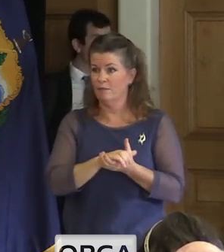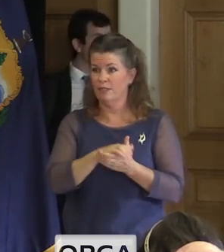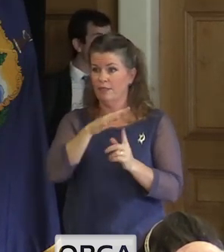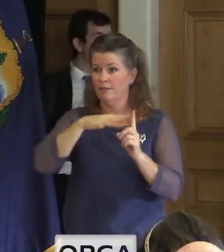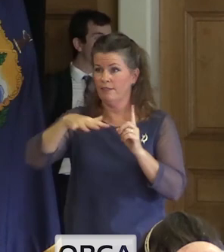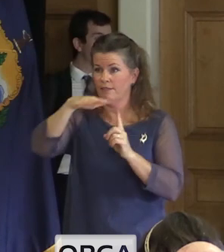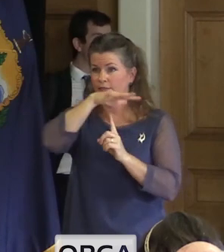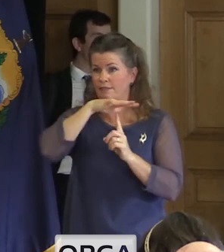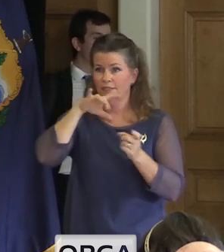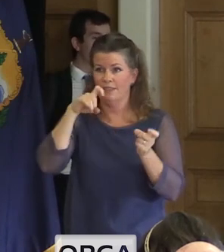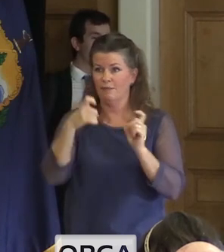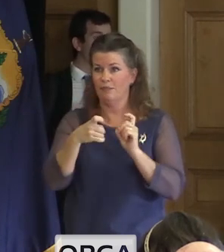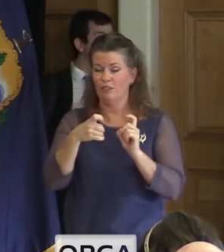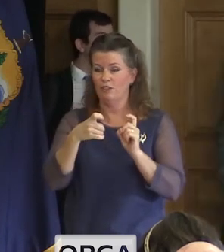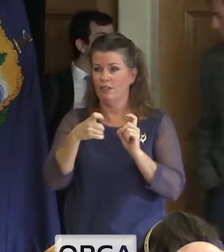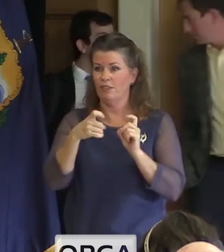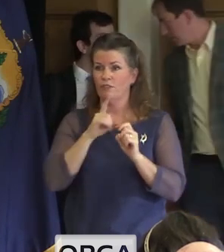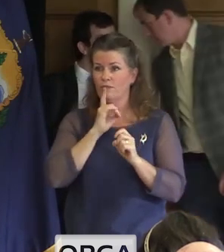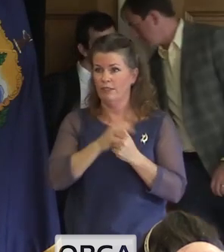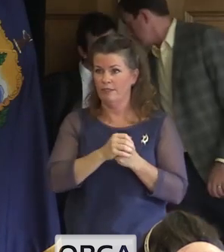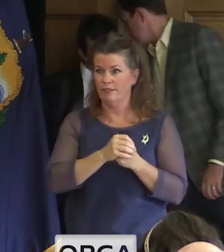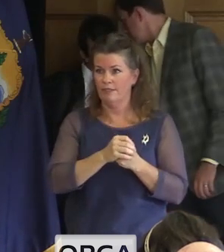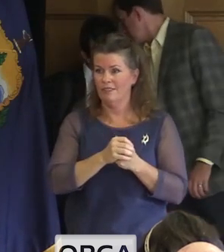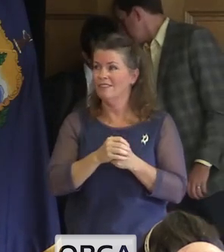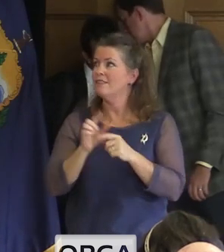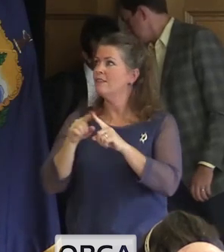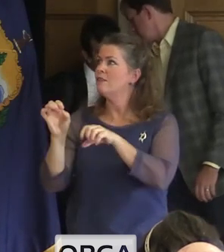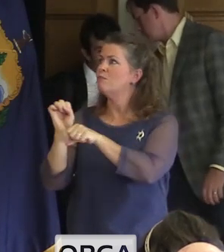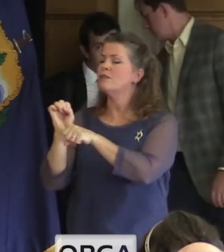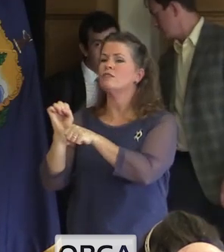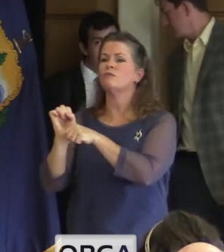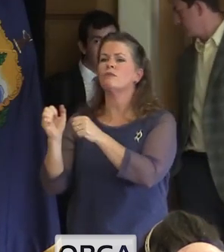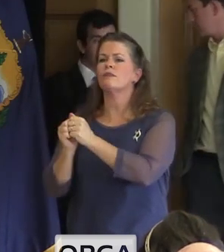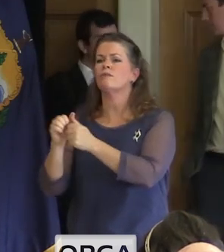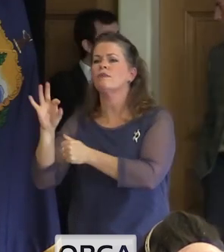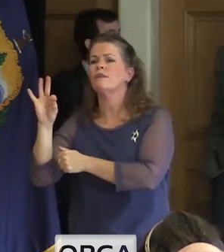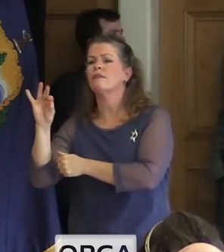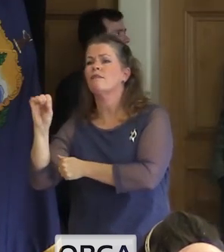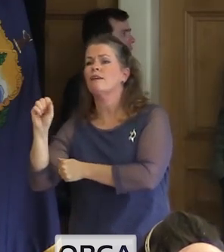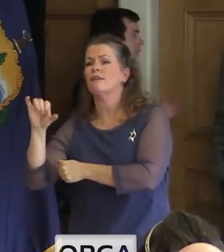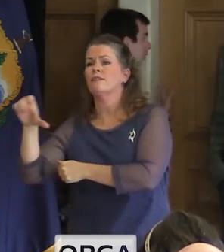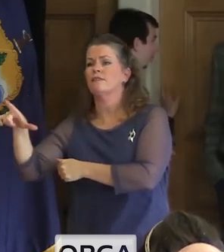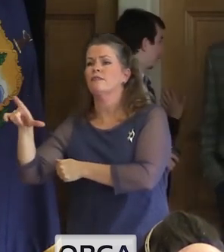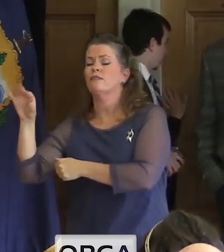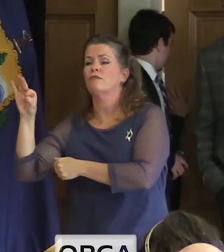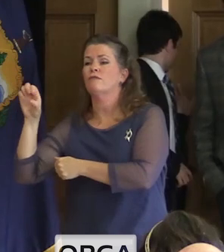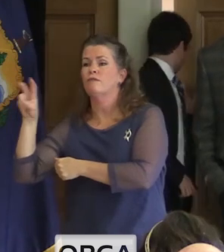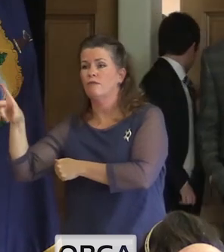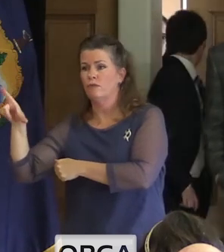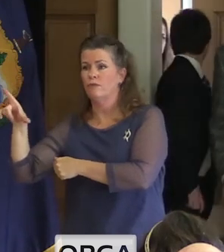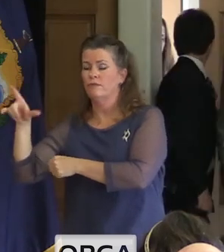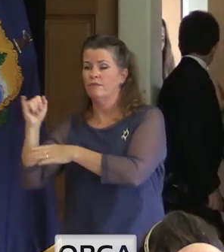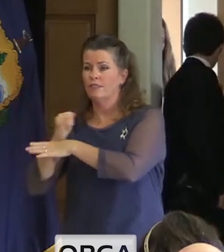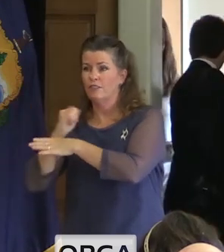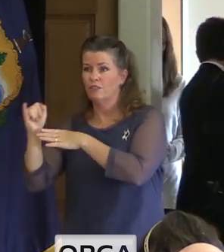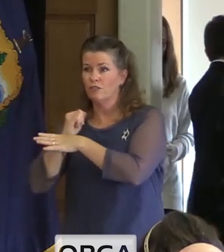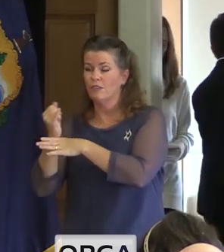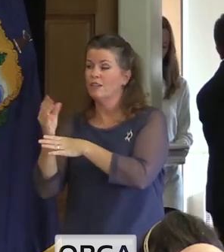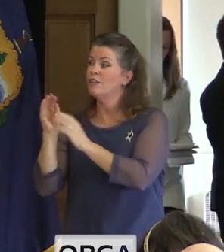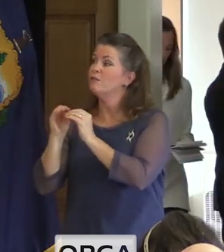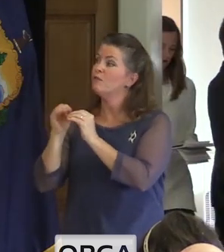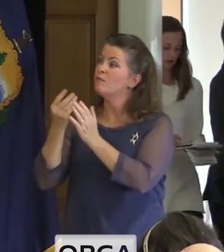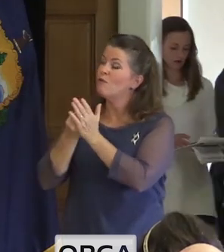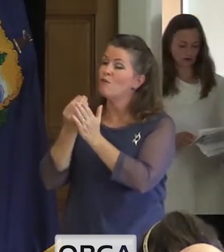real, but he is working with the fossil fuel industry to put more carbon